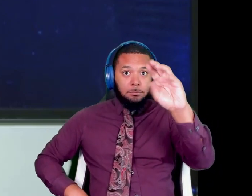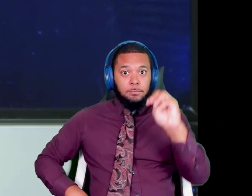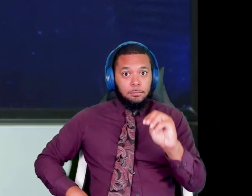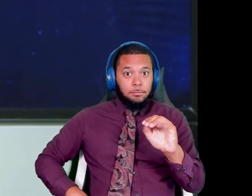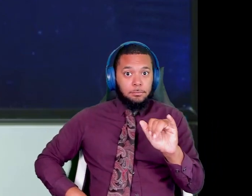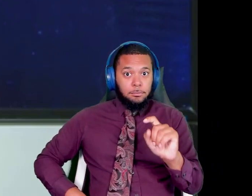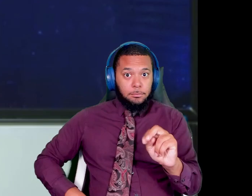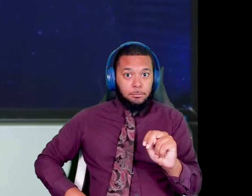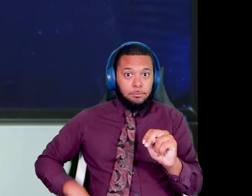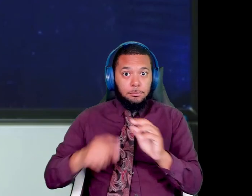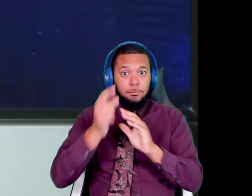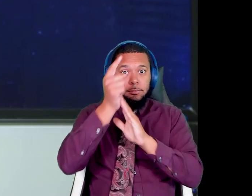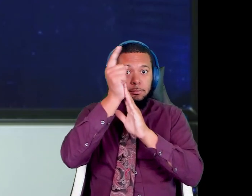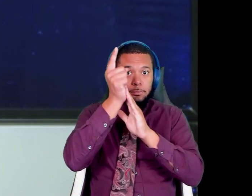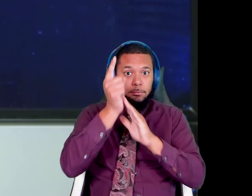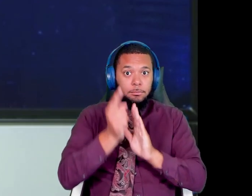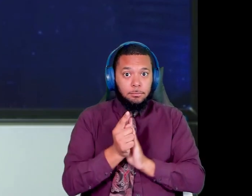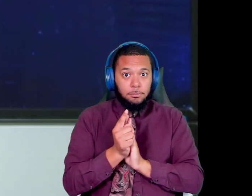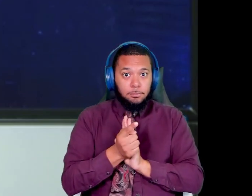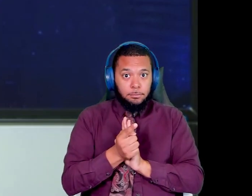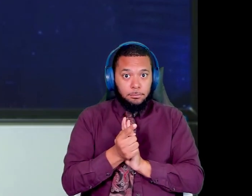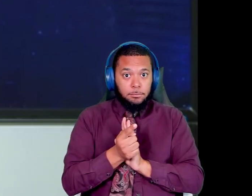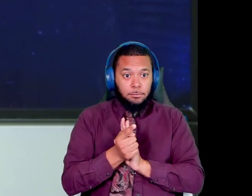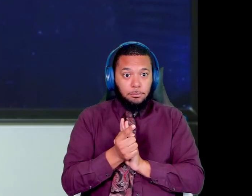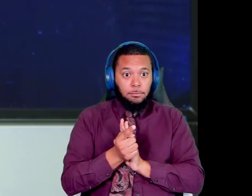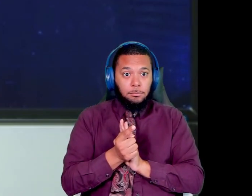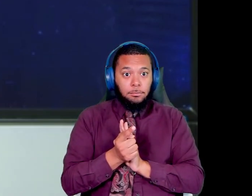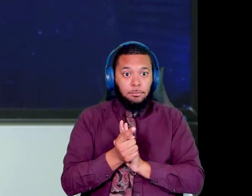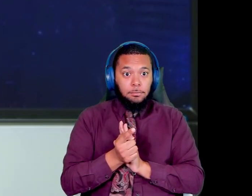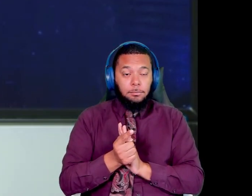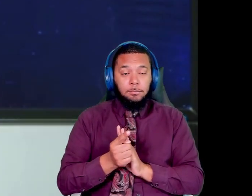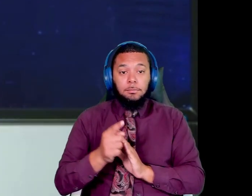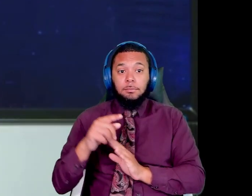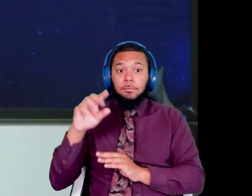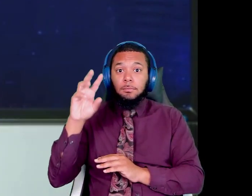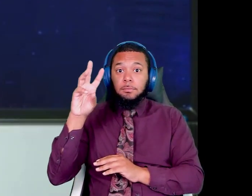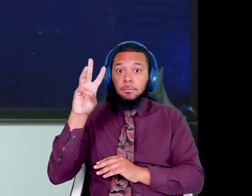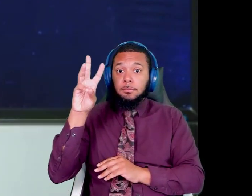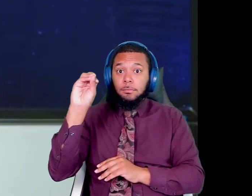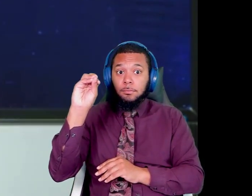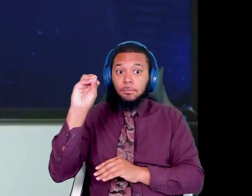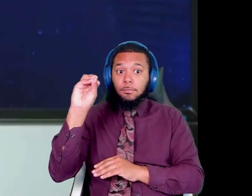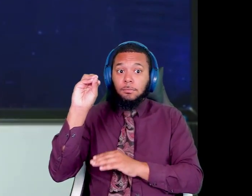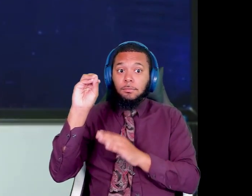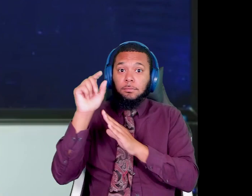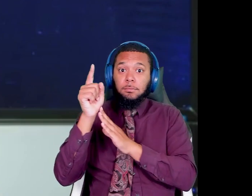there are 60 seconds in 1 minute.